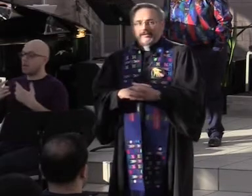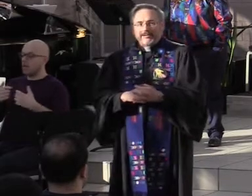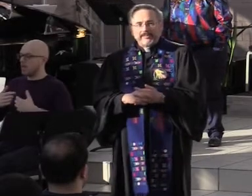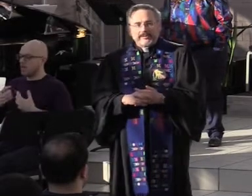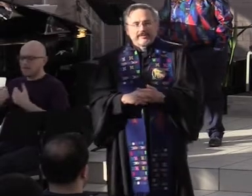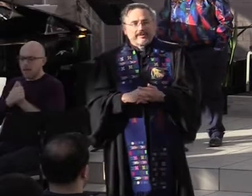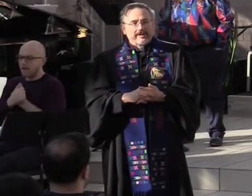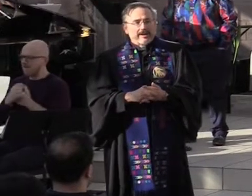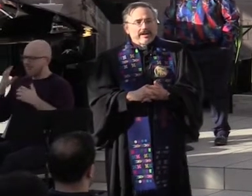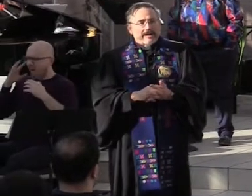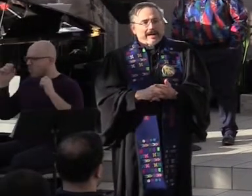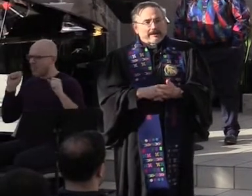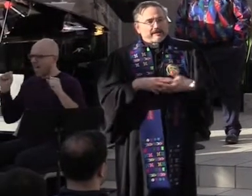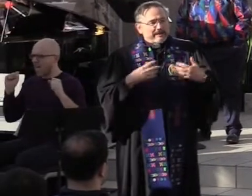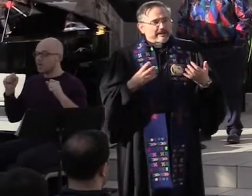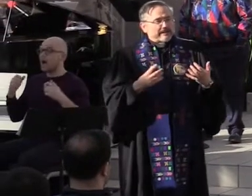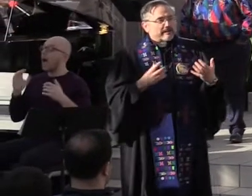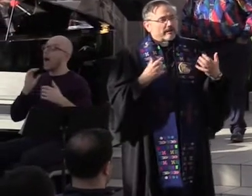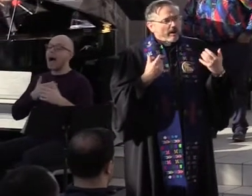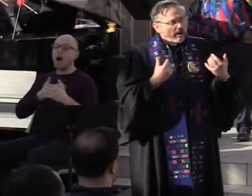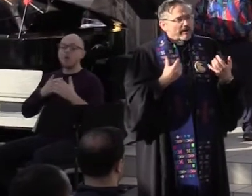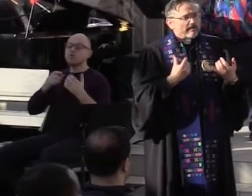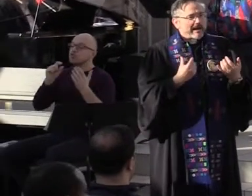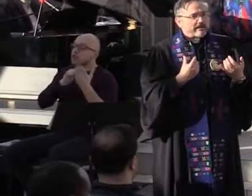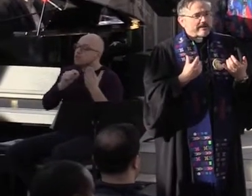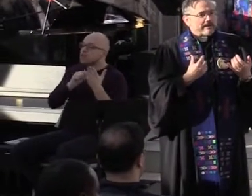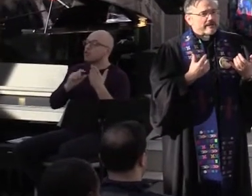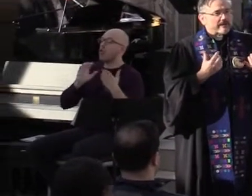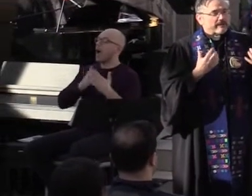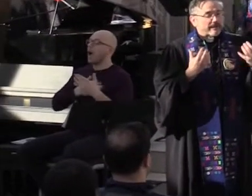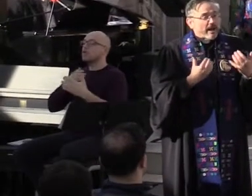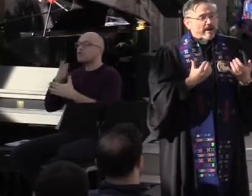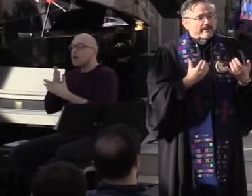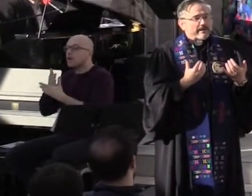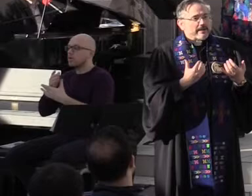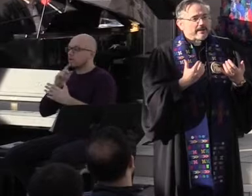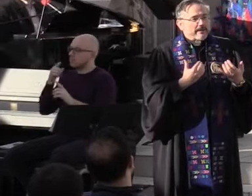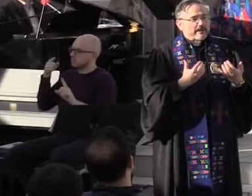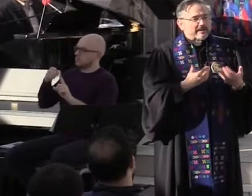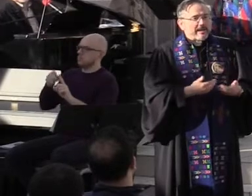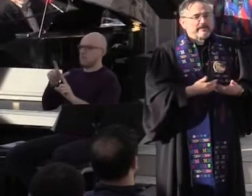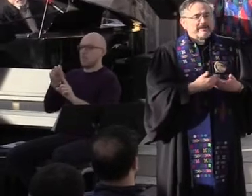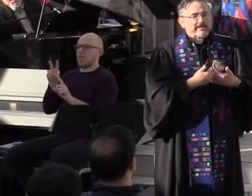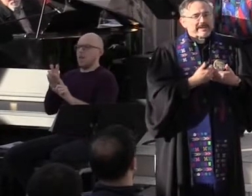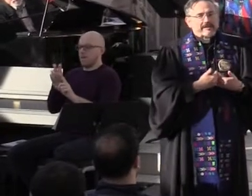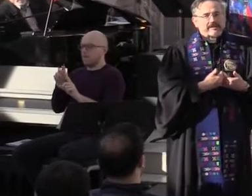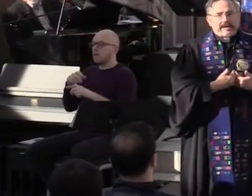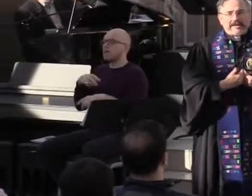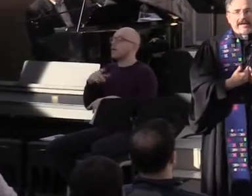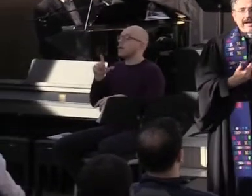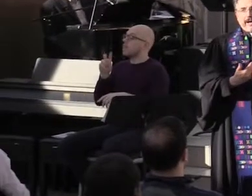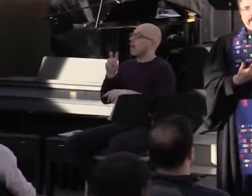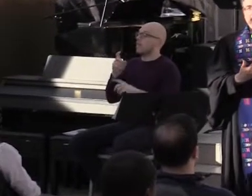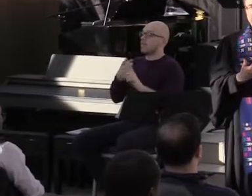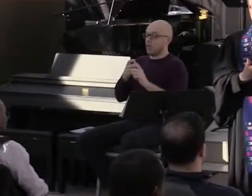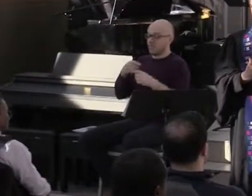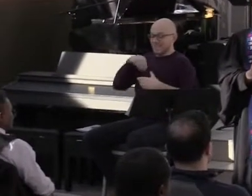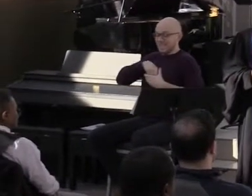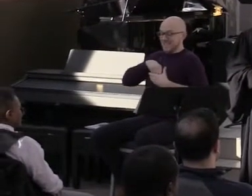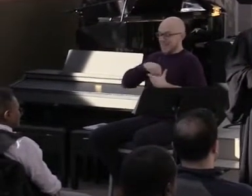music, our scriptures, our sharings are all about this love that comes from the inside